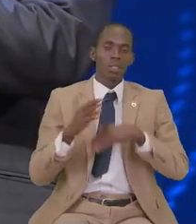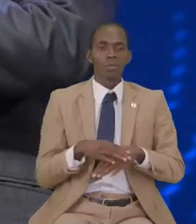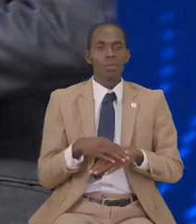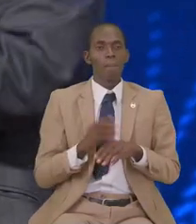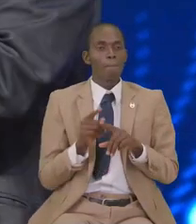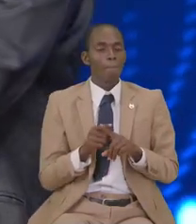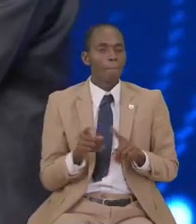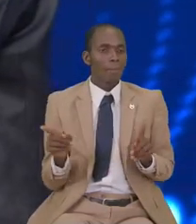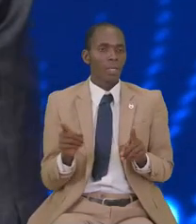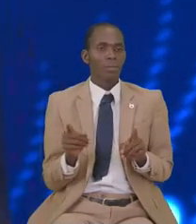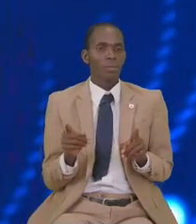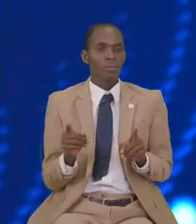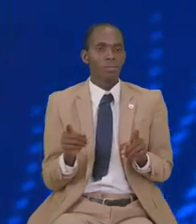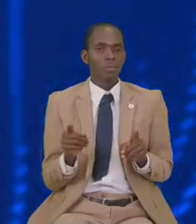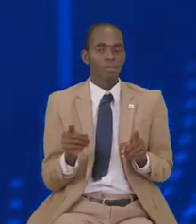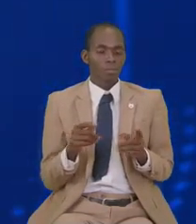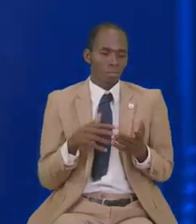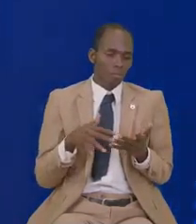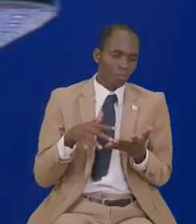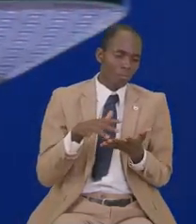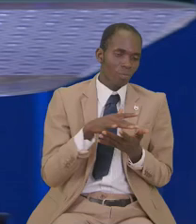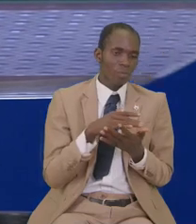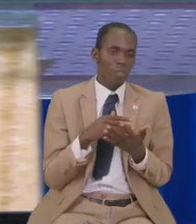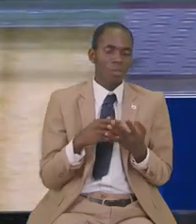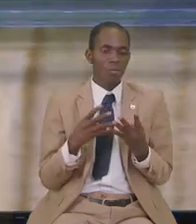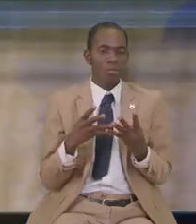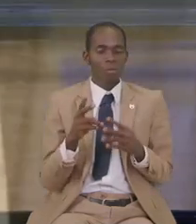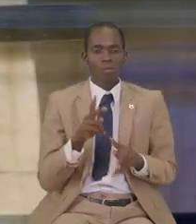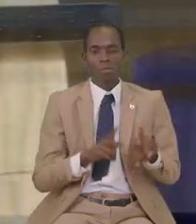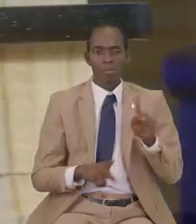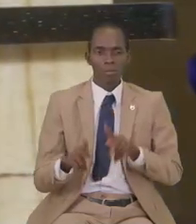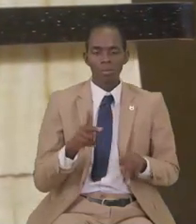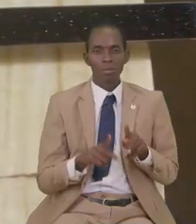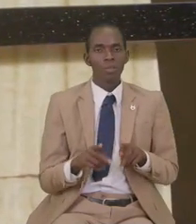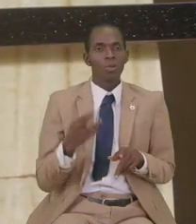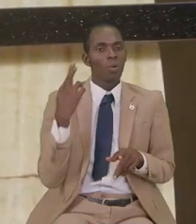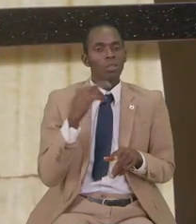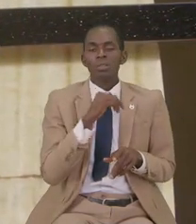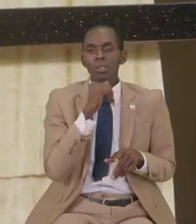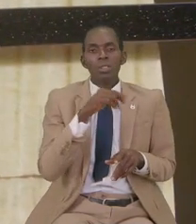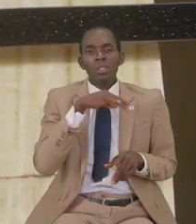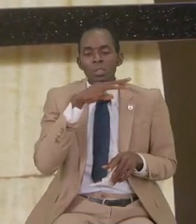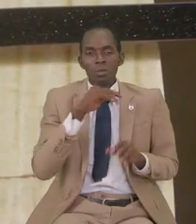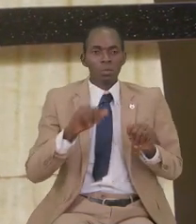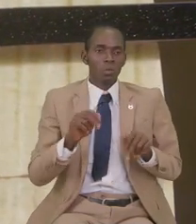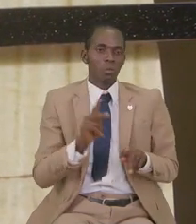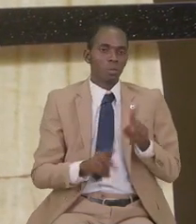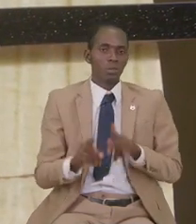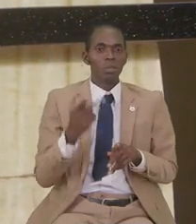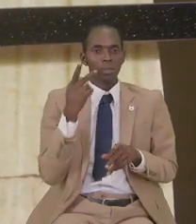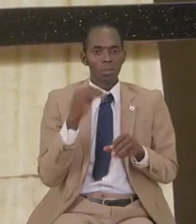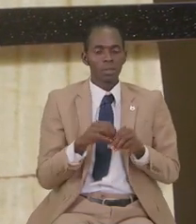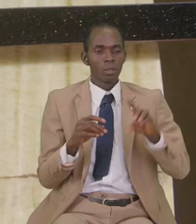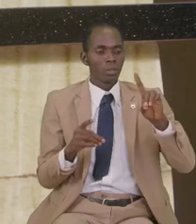But these people, Daniel and his companions, were not corruptible. We're looking at